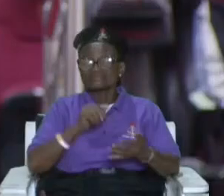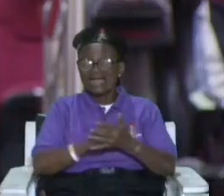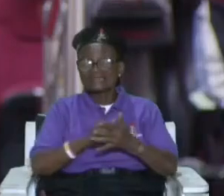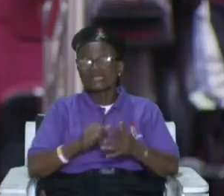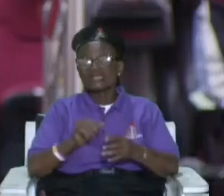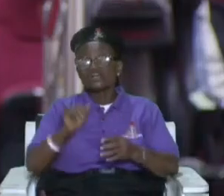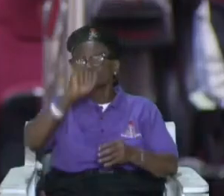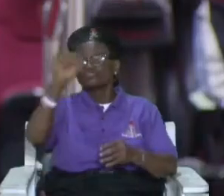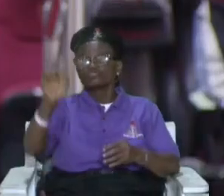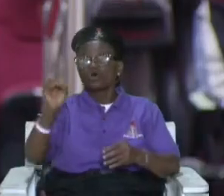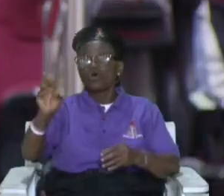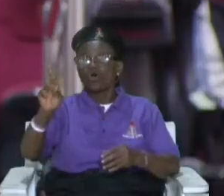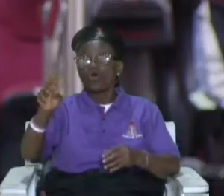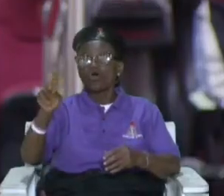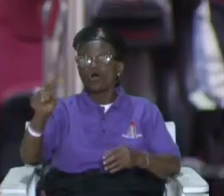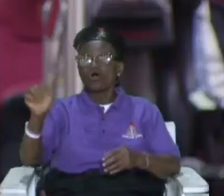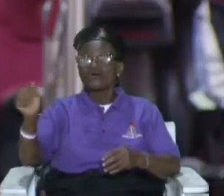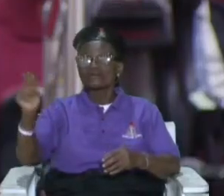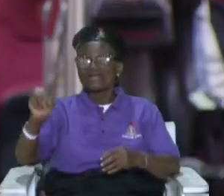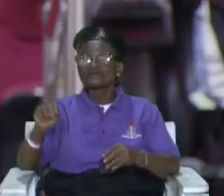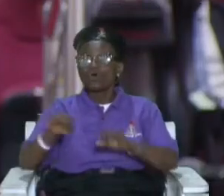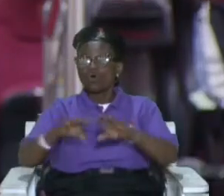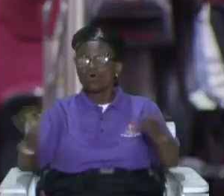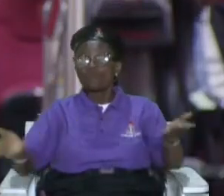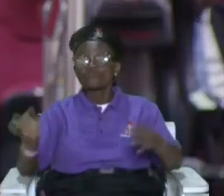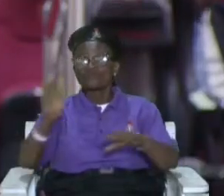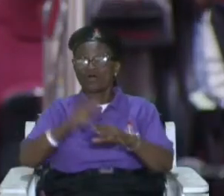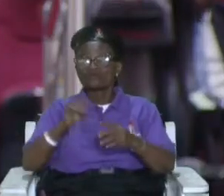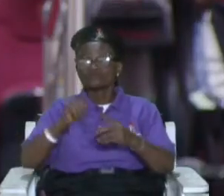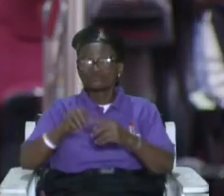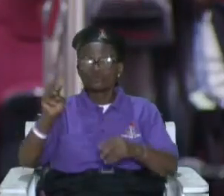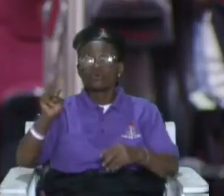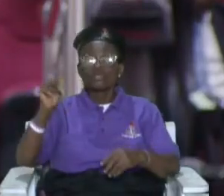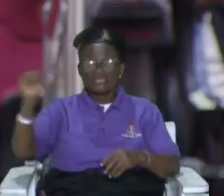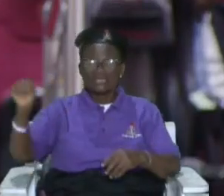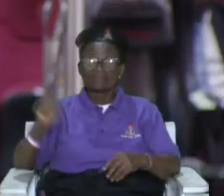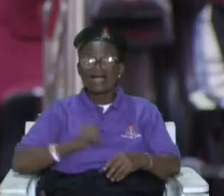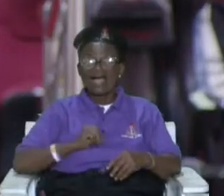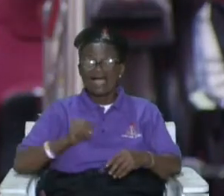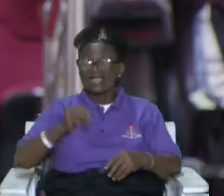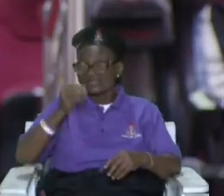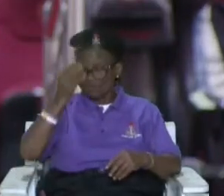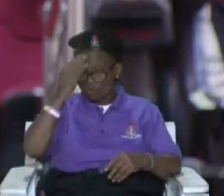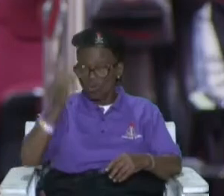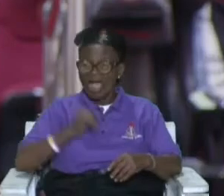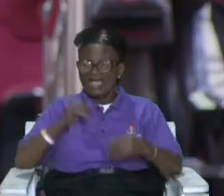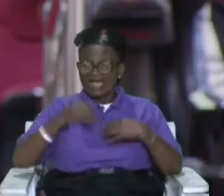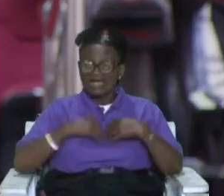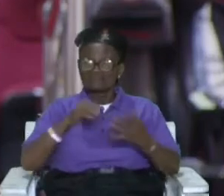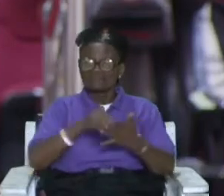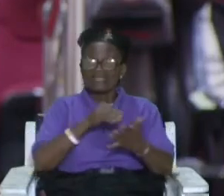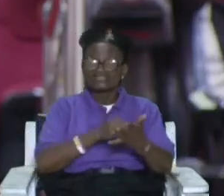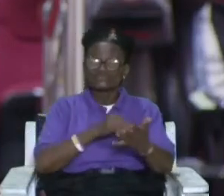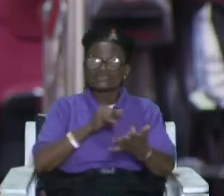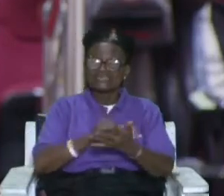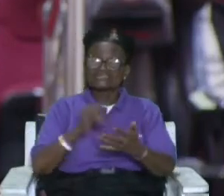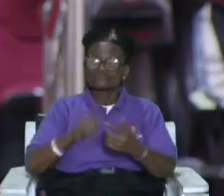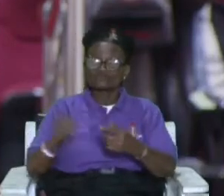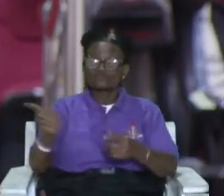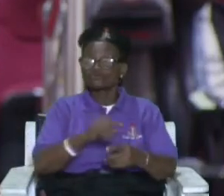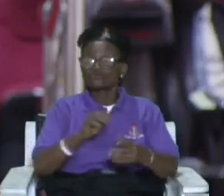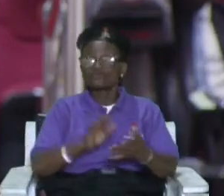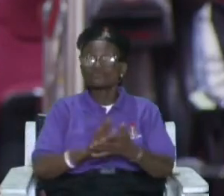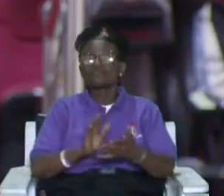I'm sure I've mentioned it to you before. Here was Elisha. He has received